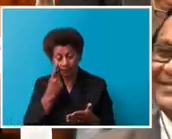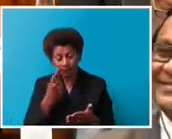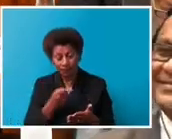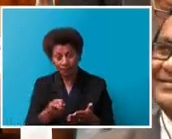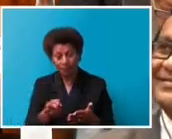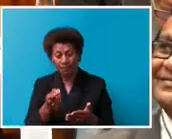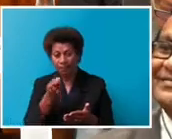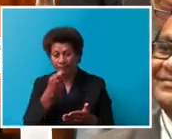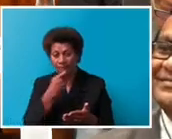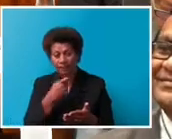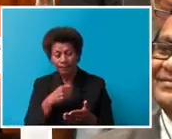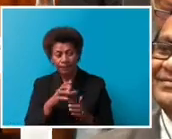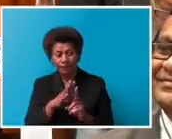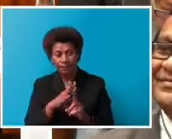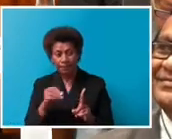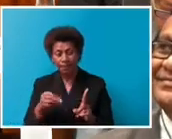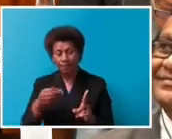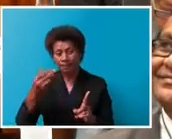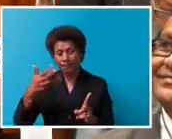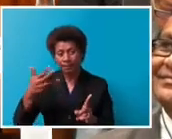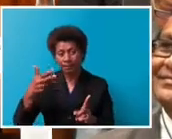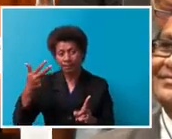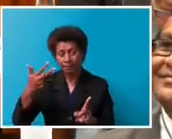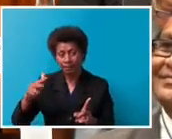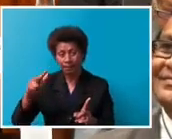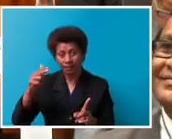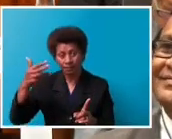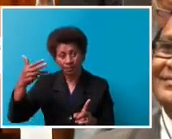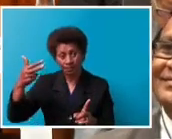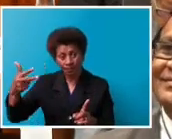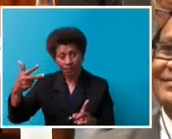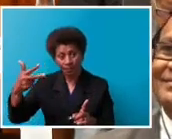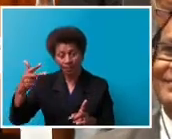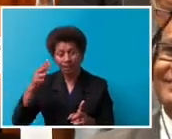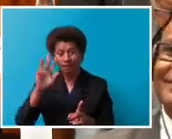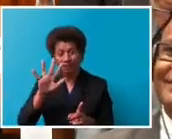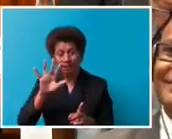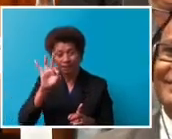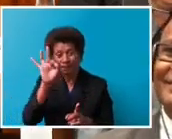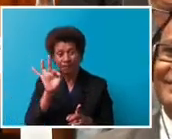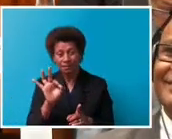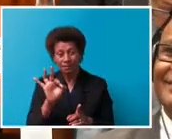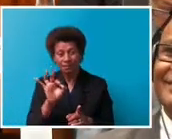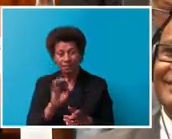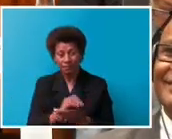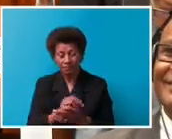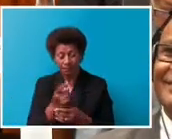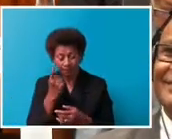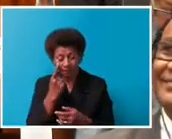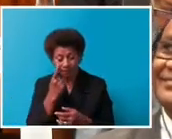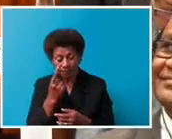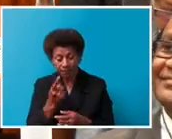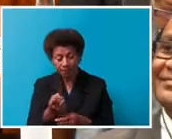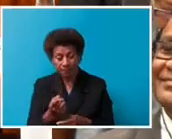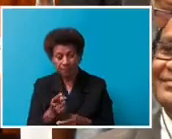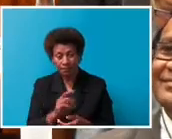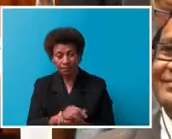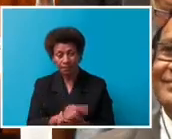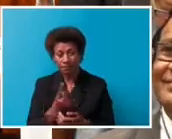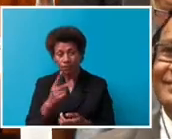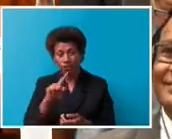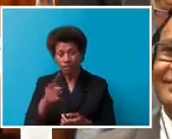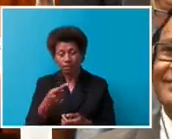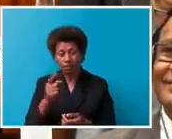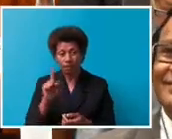few examples, 1998, 5%. You look at